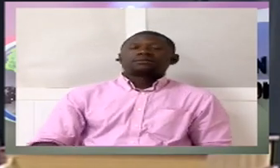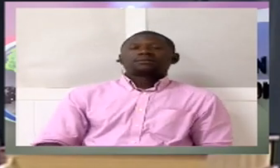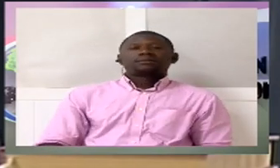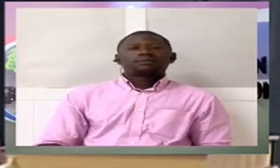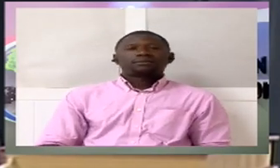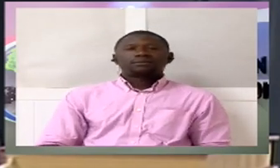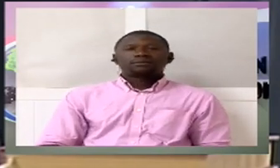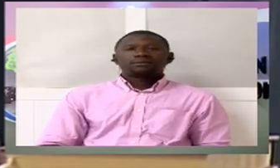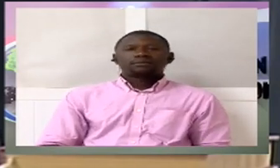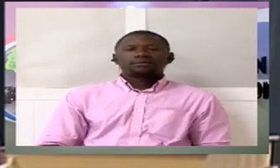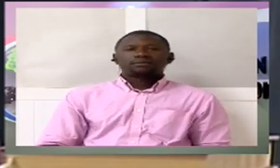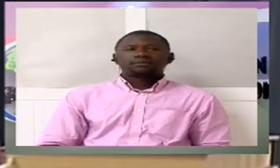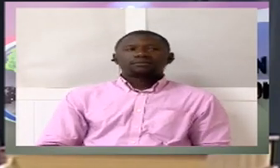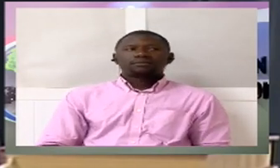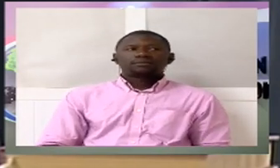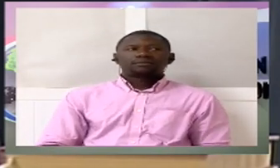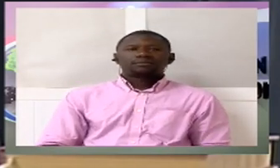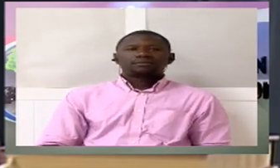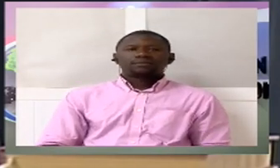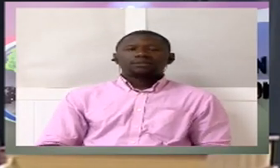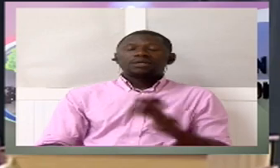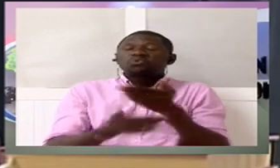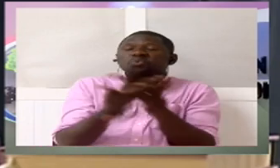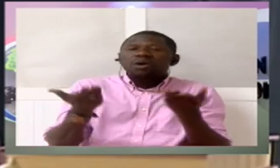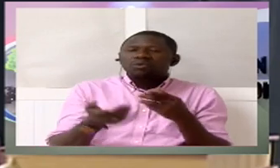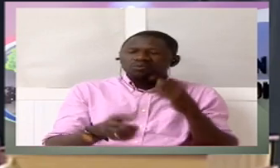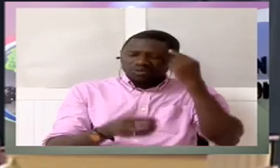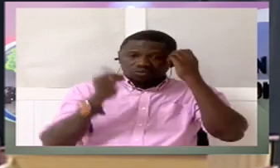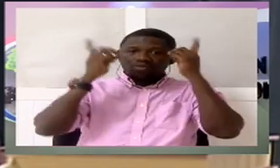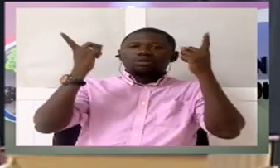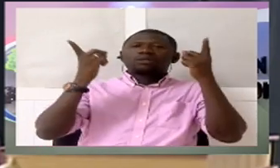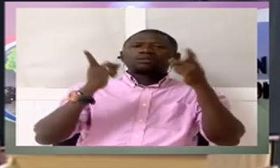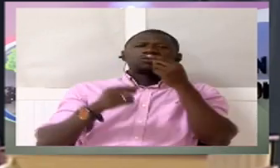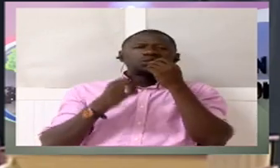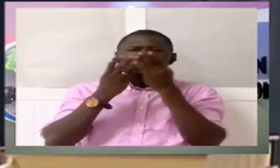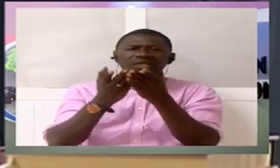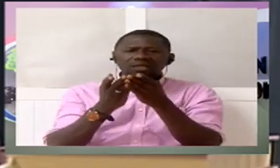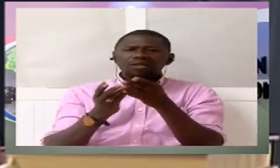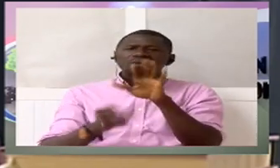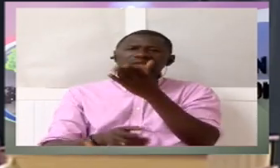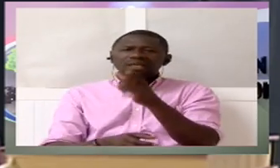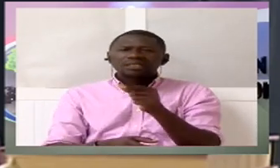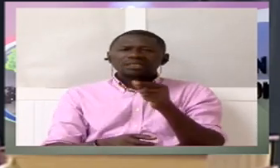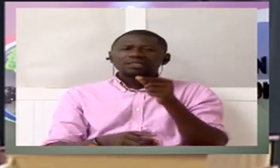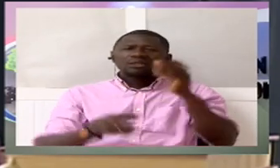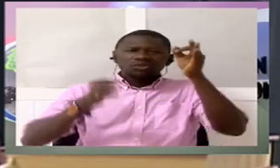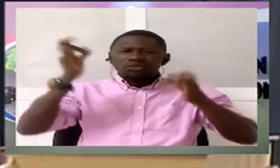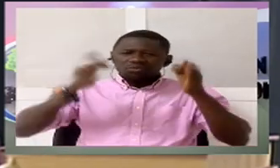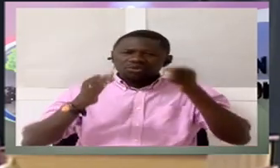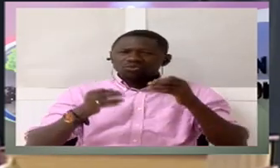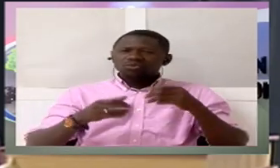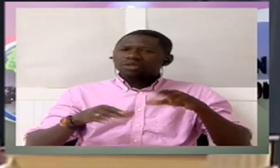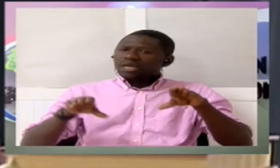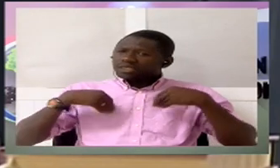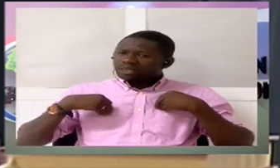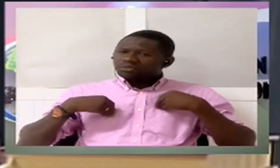judgment of four nyanta continental le bank four manyana continental. That is why we were surprised to say whether that's judgment, whether that should be